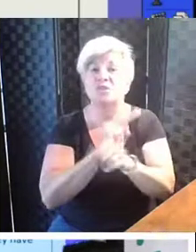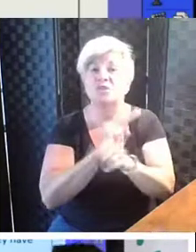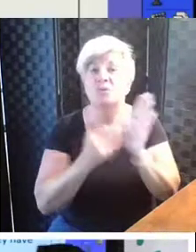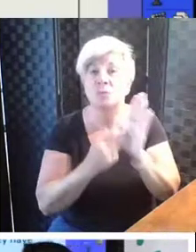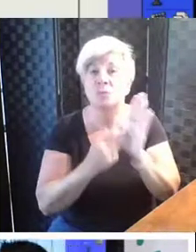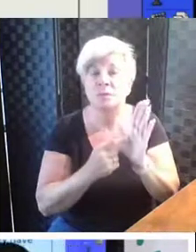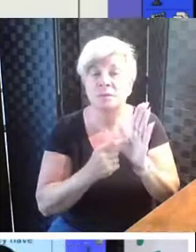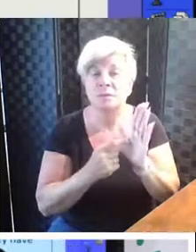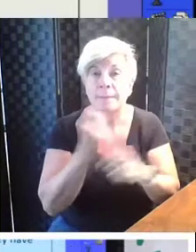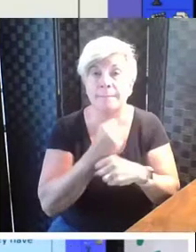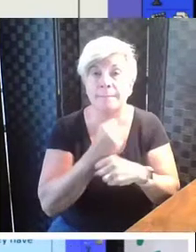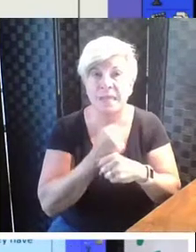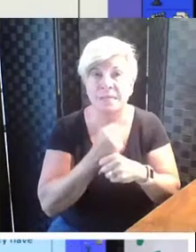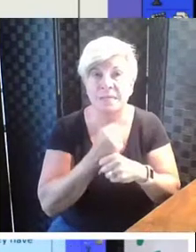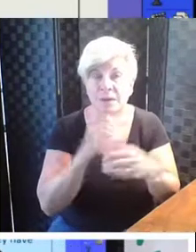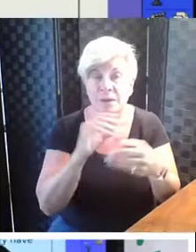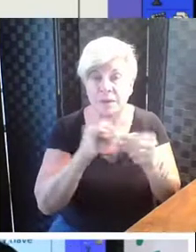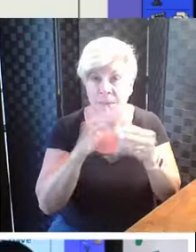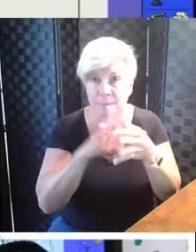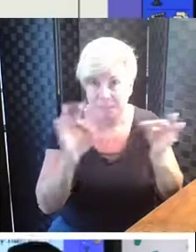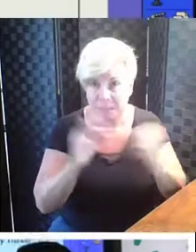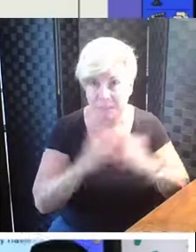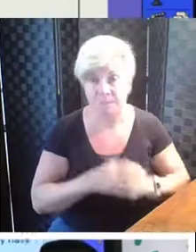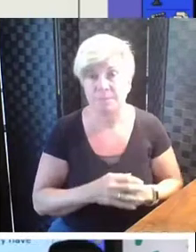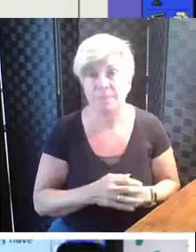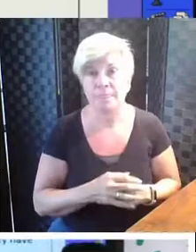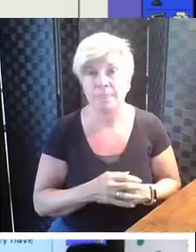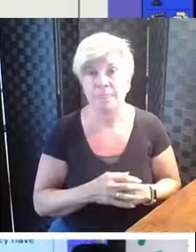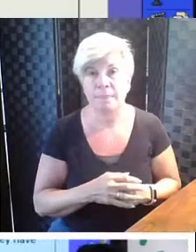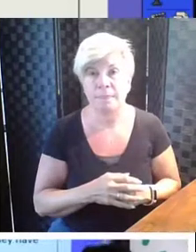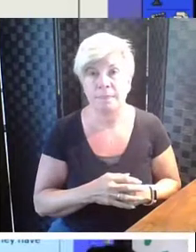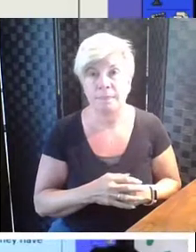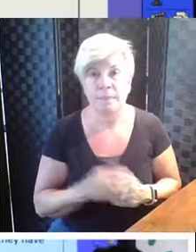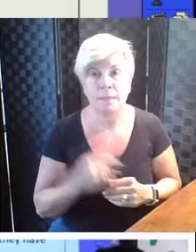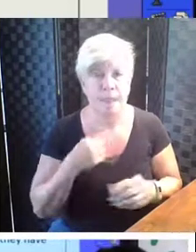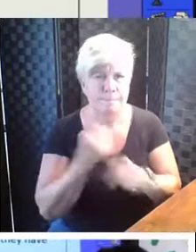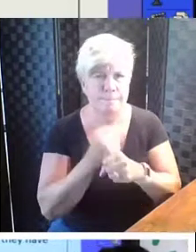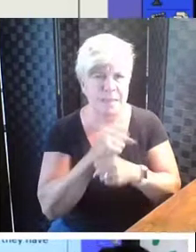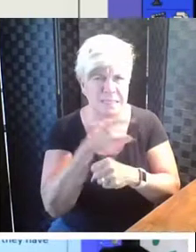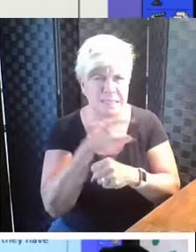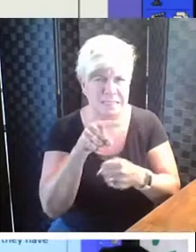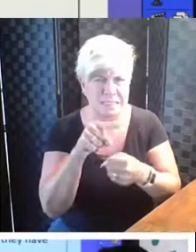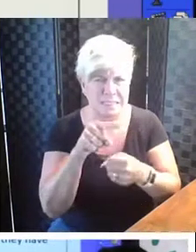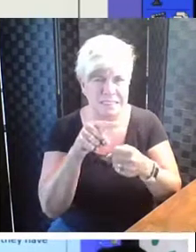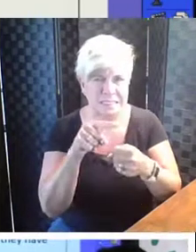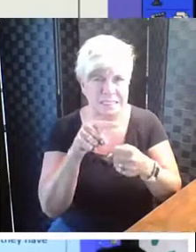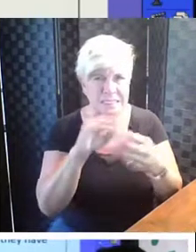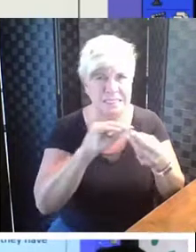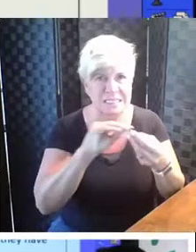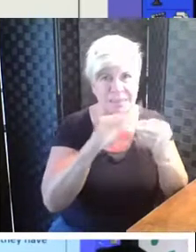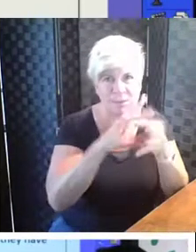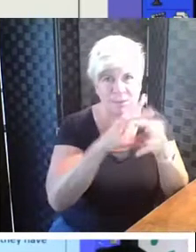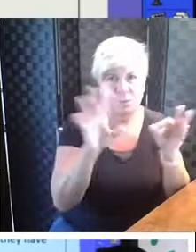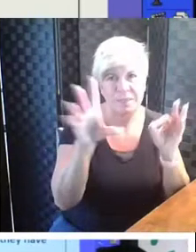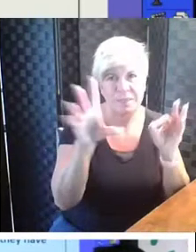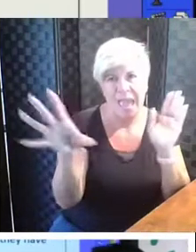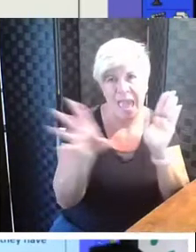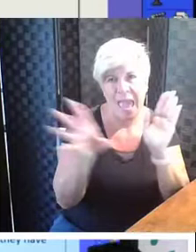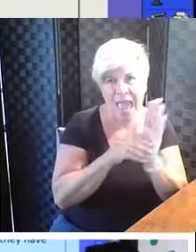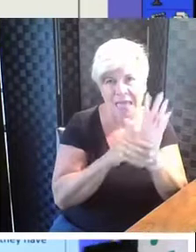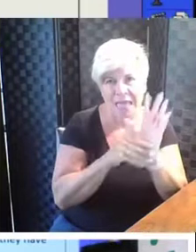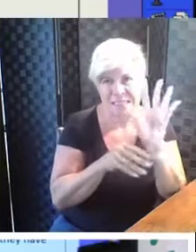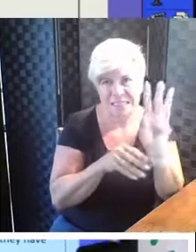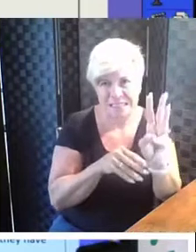representation to create our equation. Okay, so when I create an equation from this, we know we have to add the parts together. So we